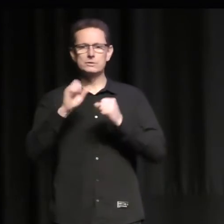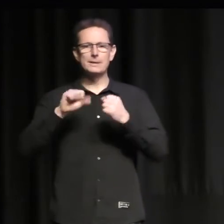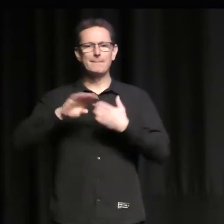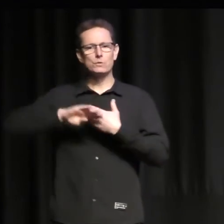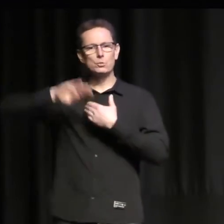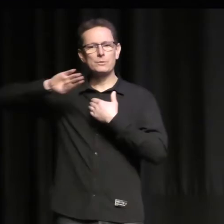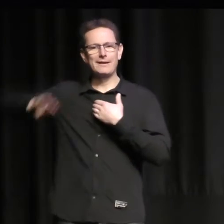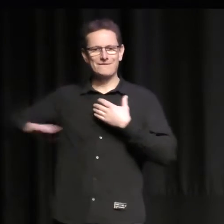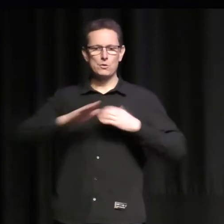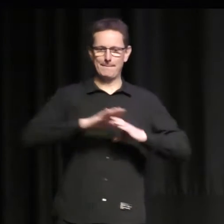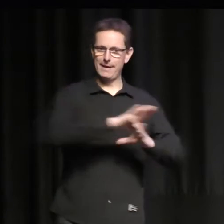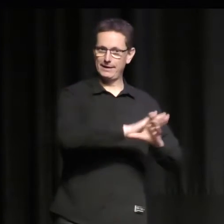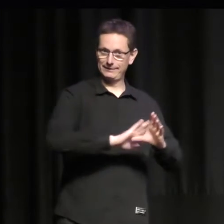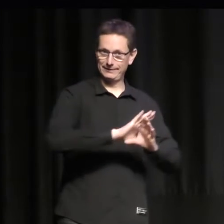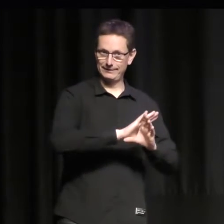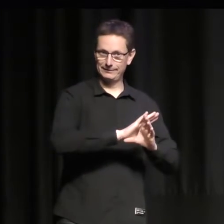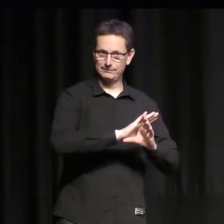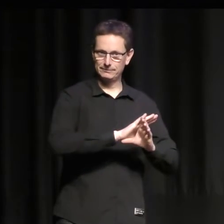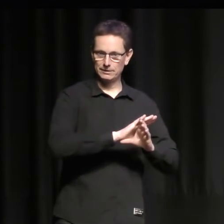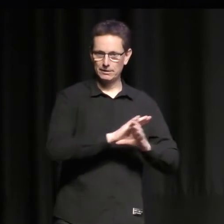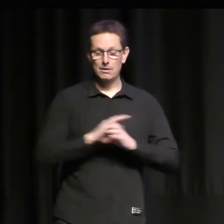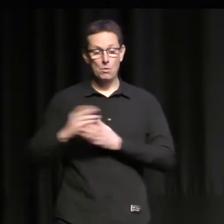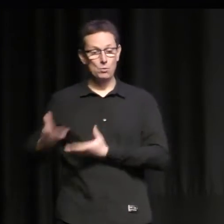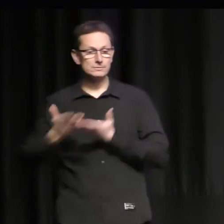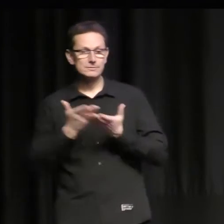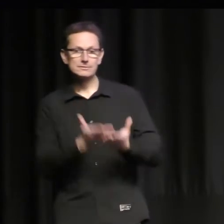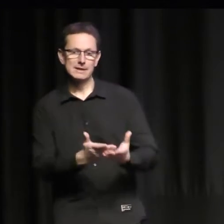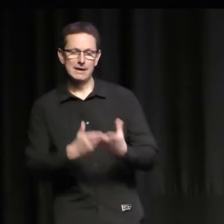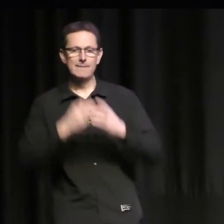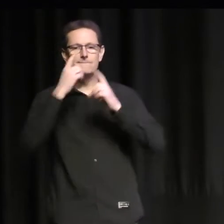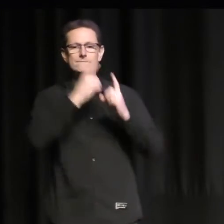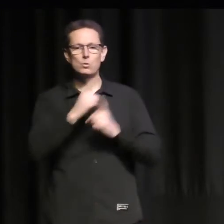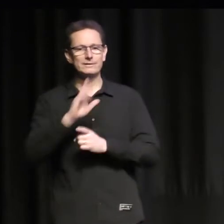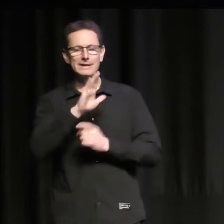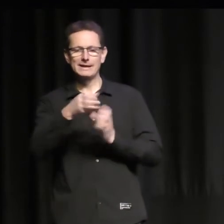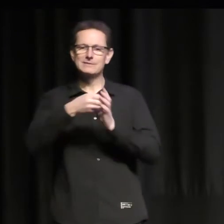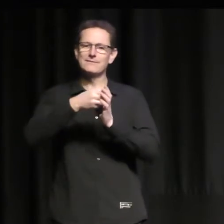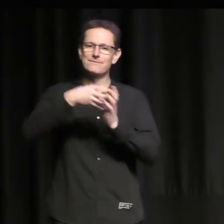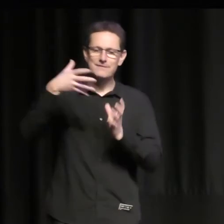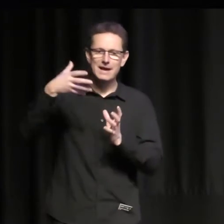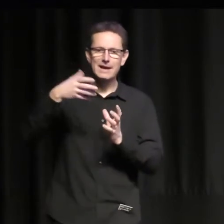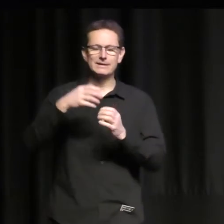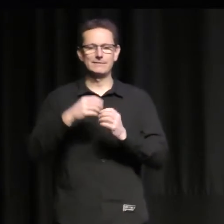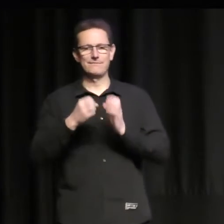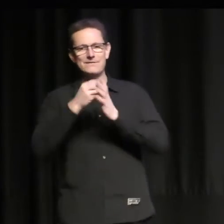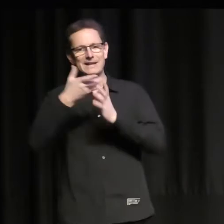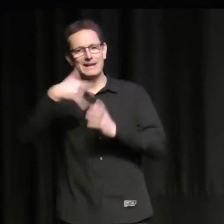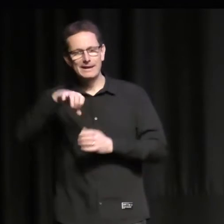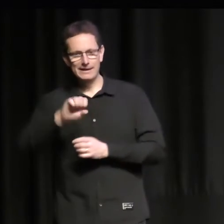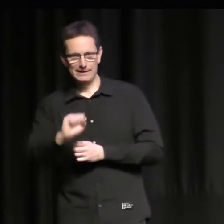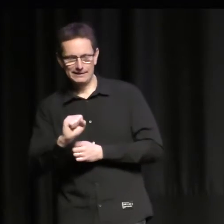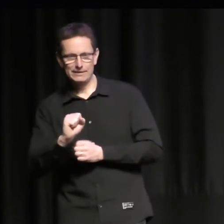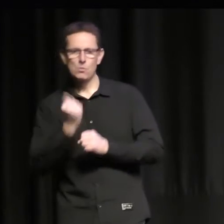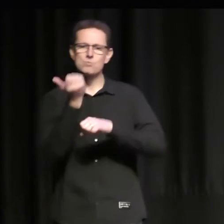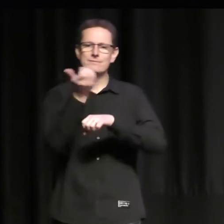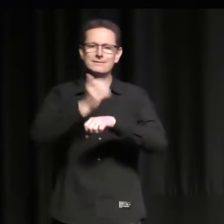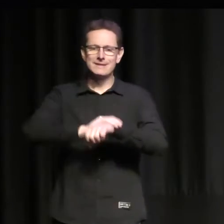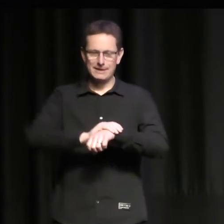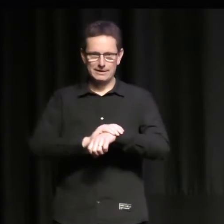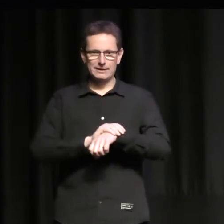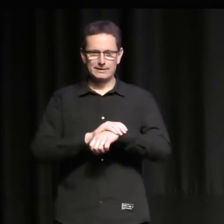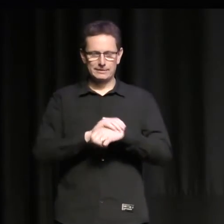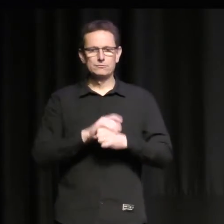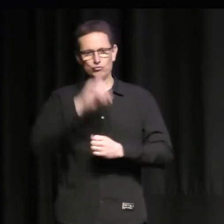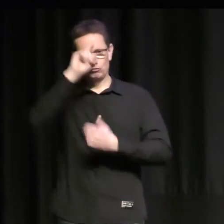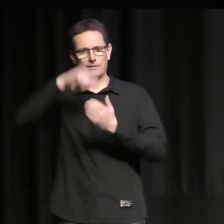the market and gave people their values and their competencies to stand as citizens against